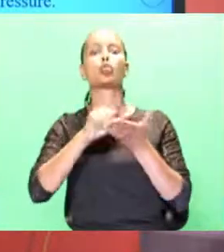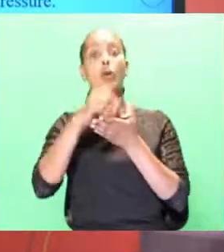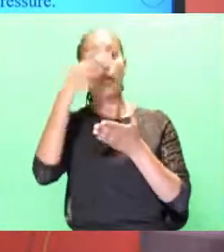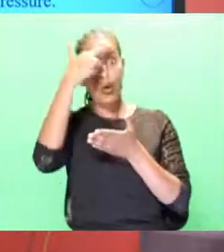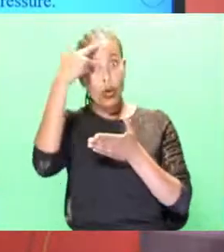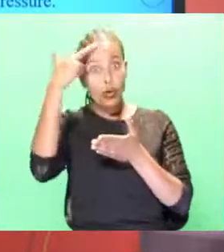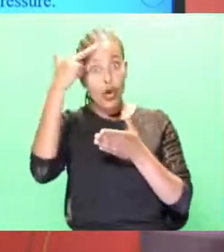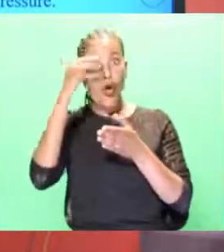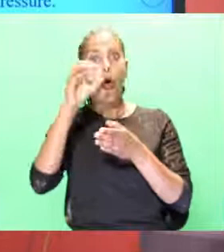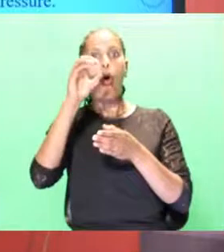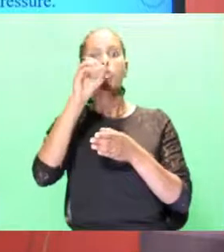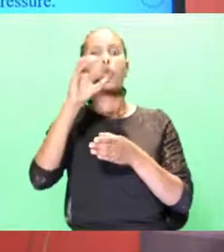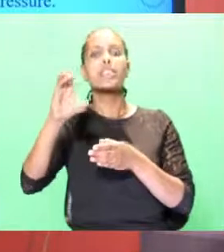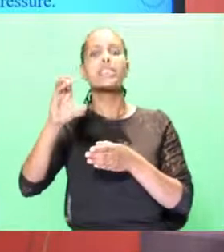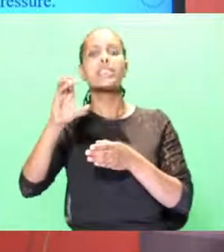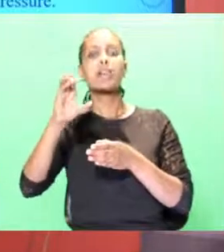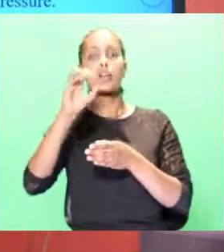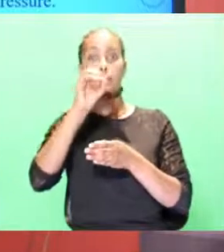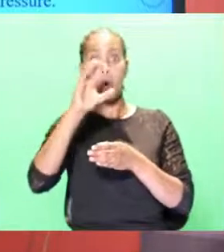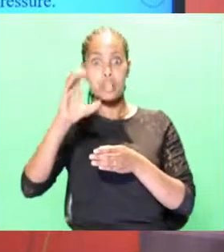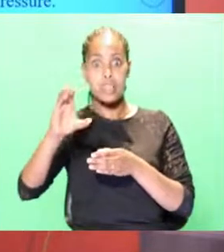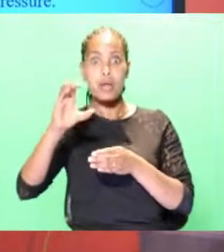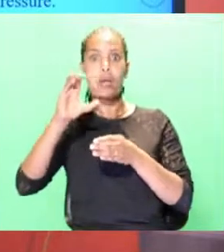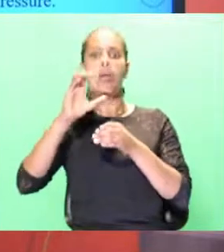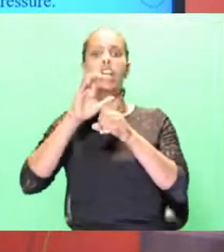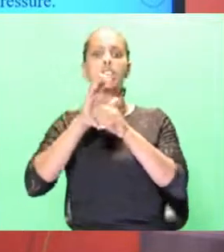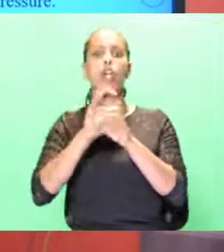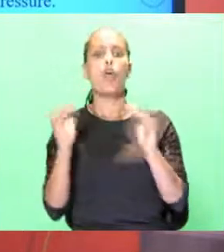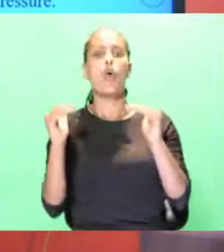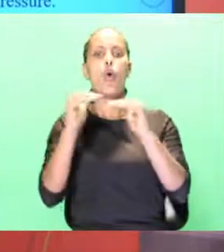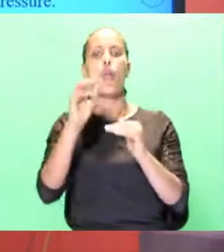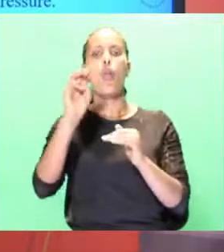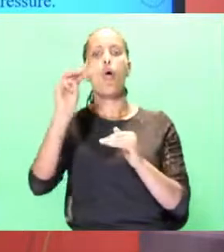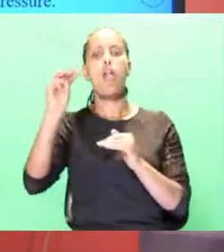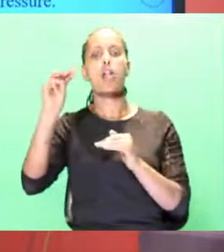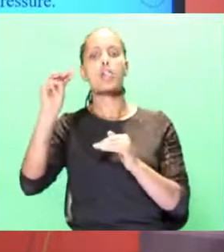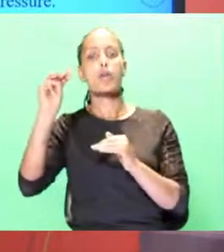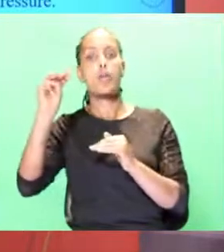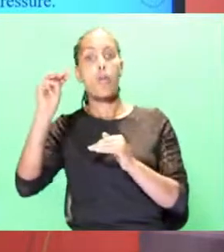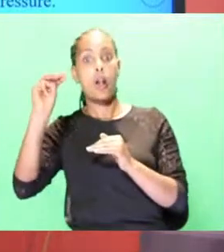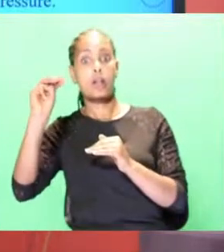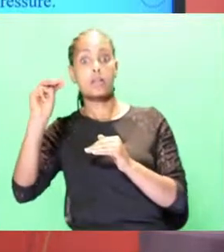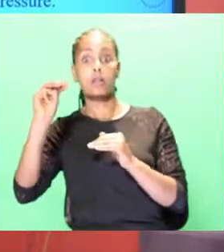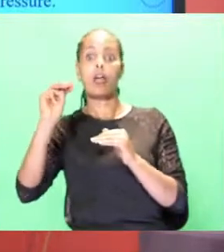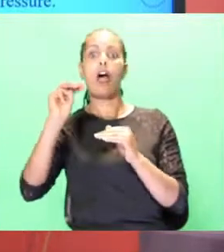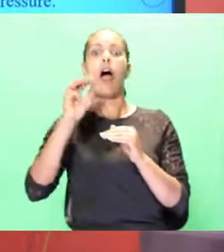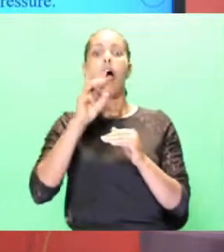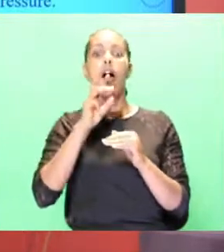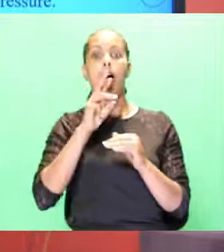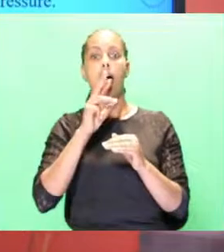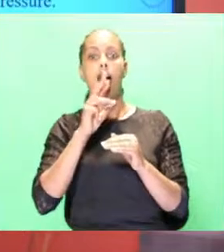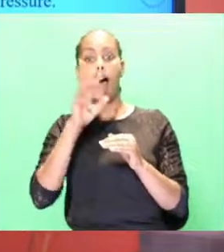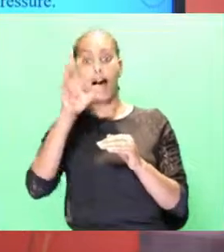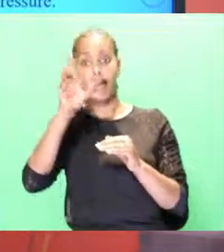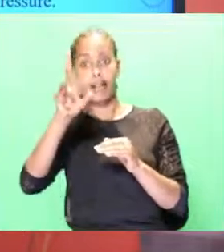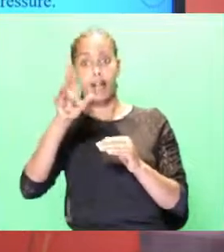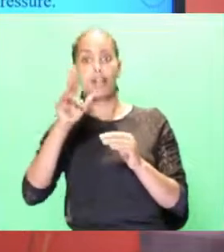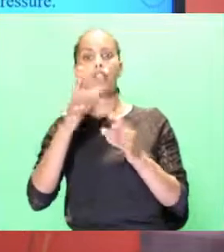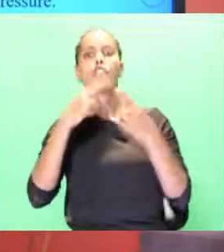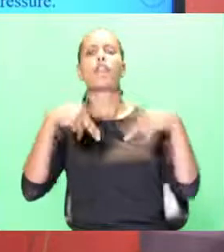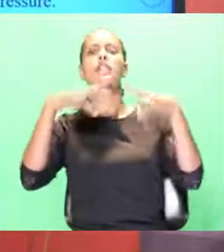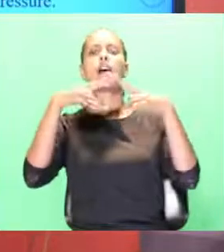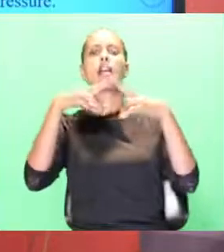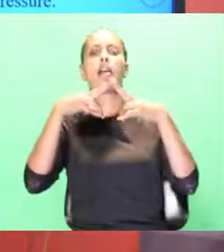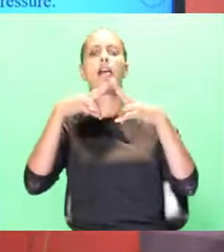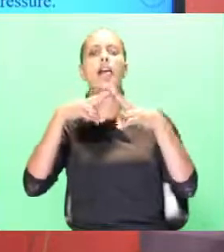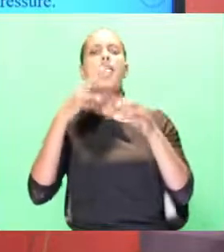because osmotic pressure equal molarity of the solution times R is